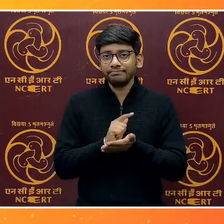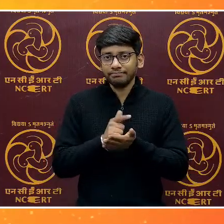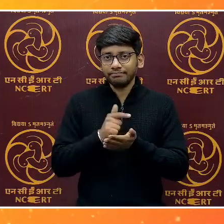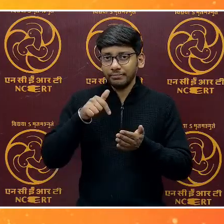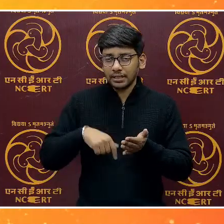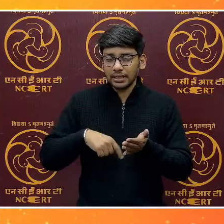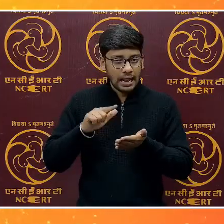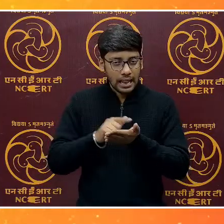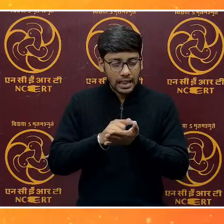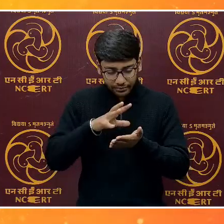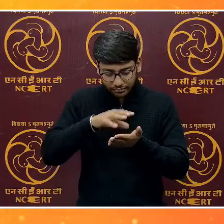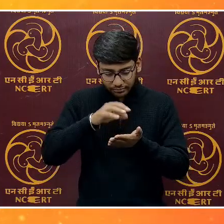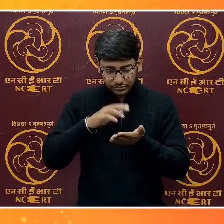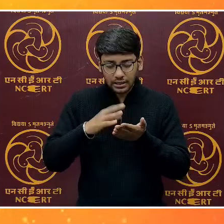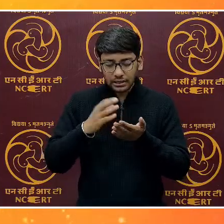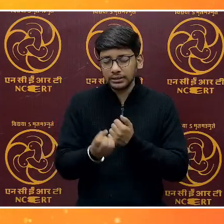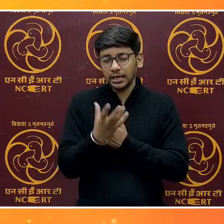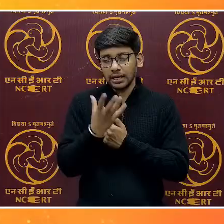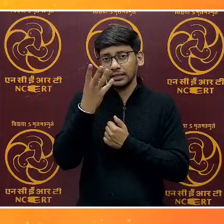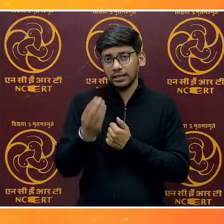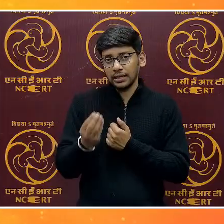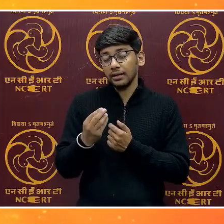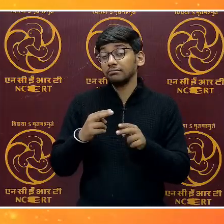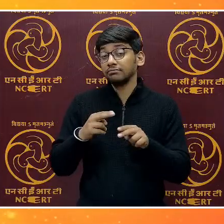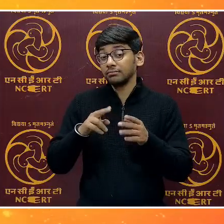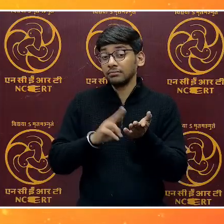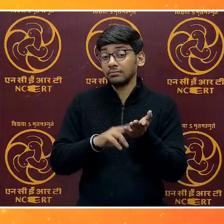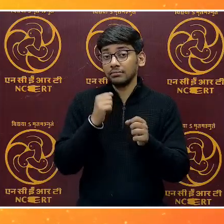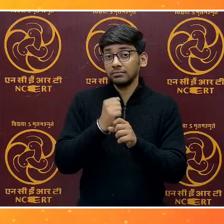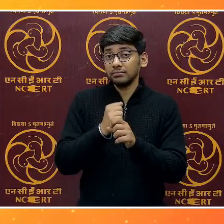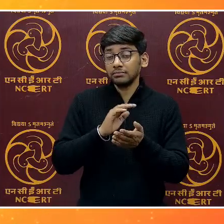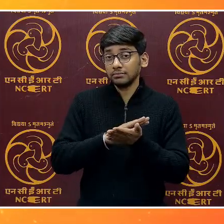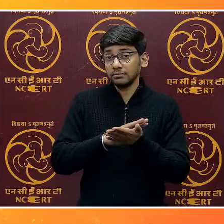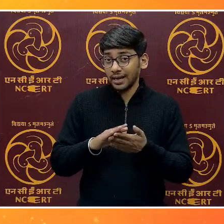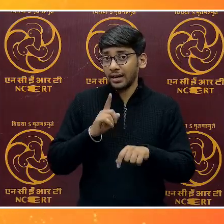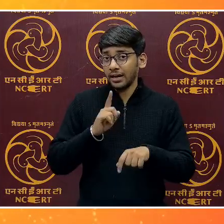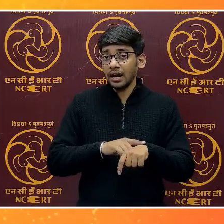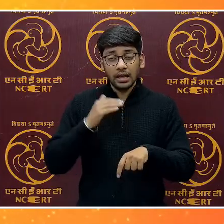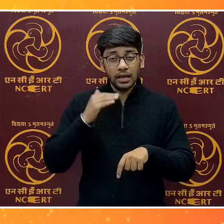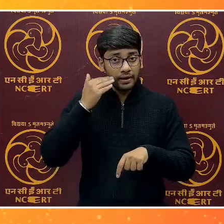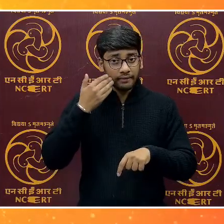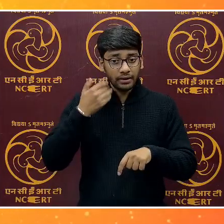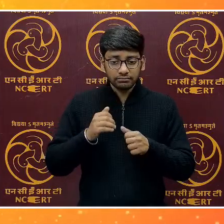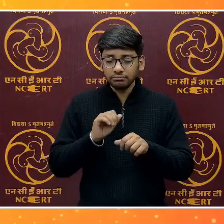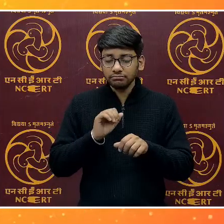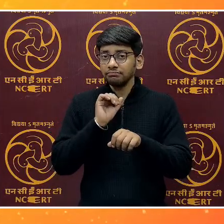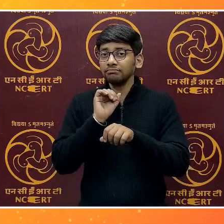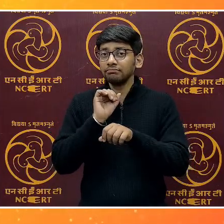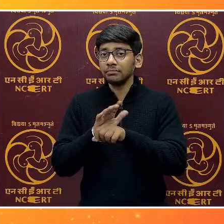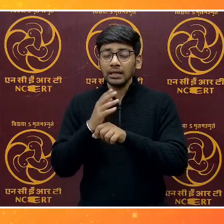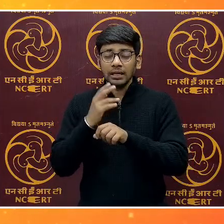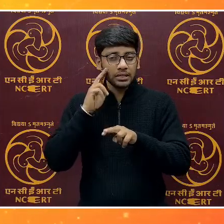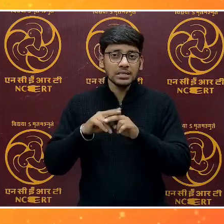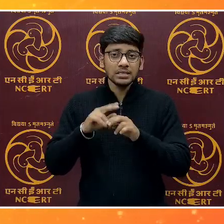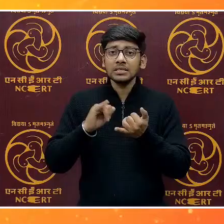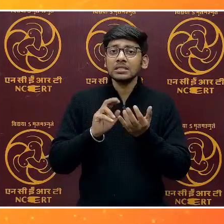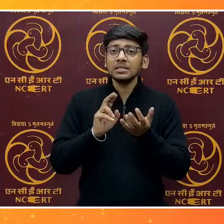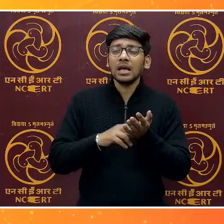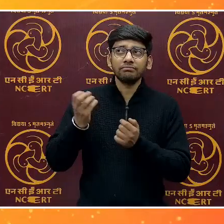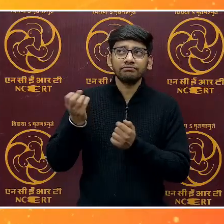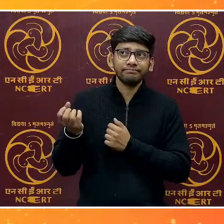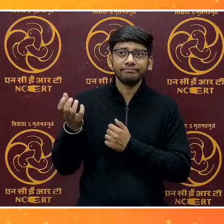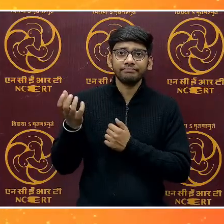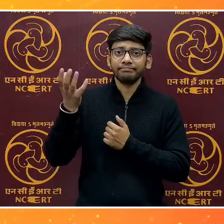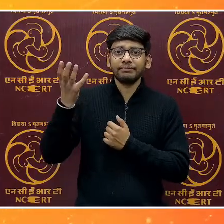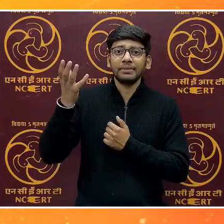learned about the concept of night, and night is a time to relax, to rejuvenate yourself, and when sun comes